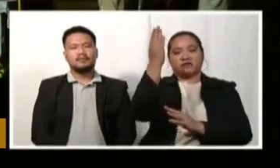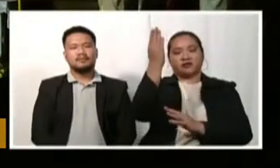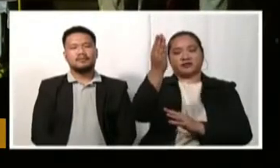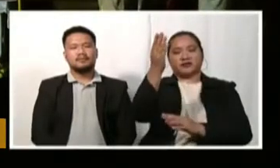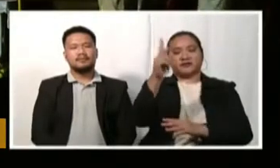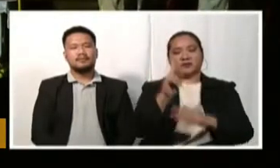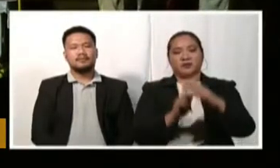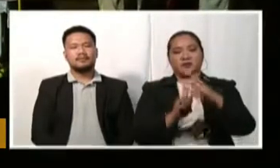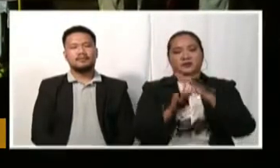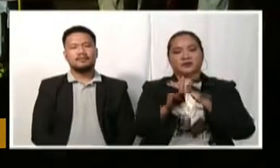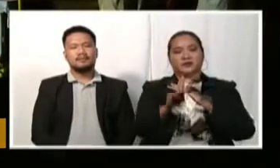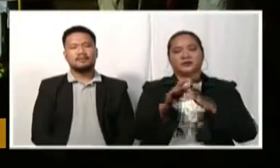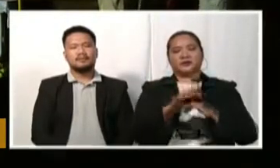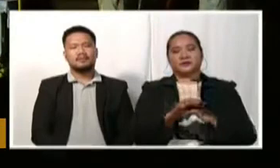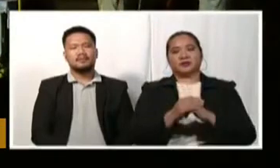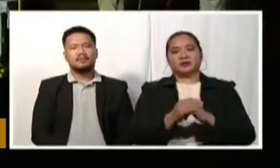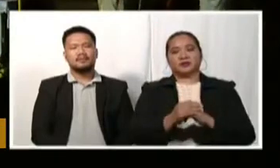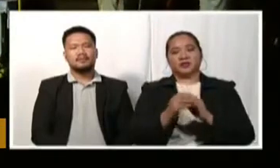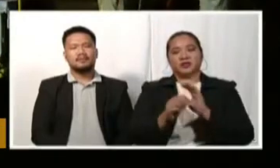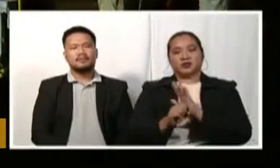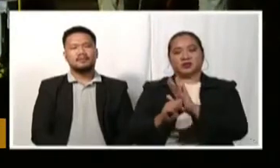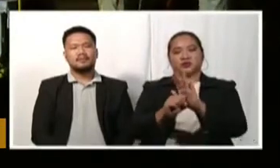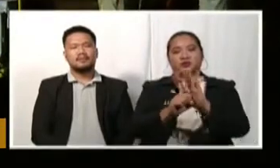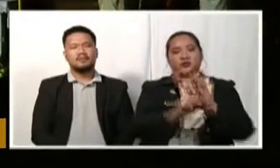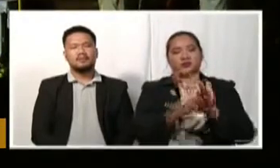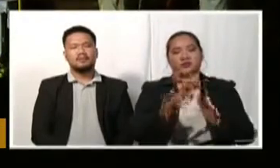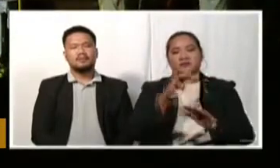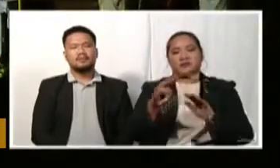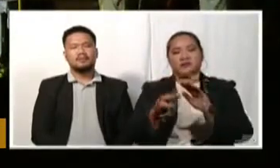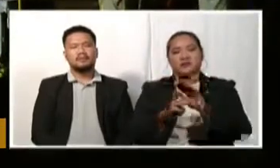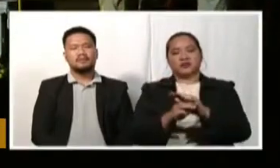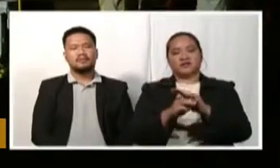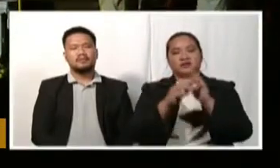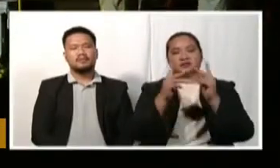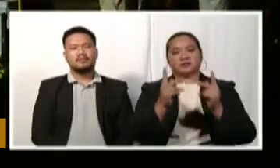prophets unveiled the mysteries of this present